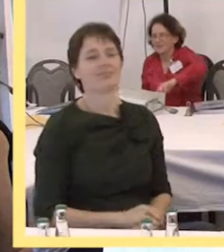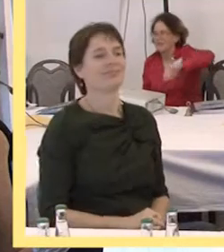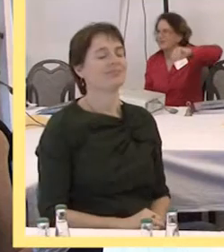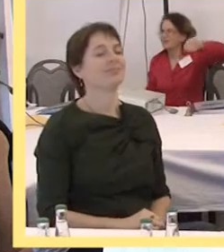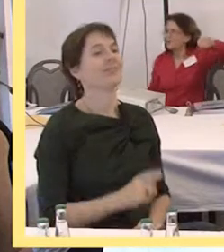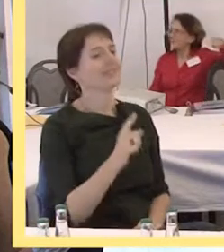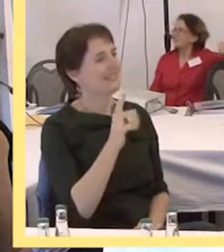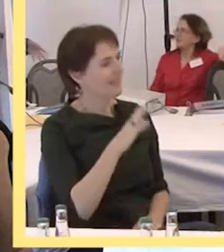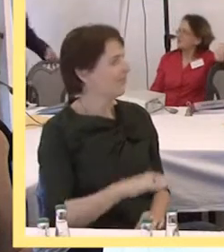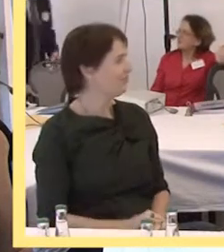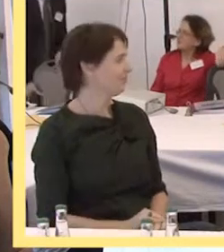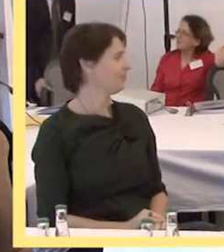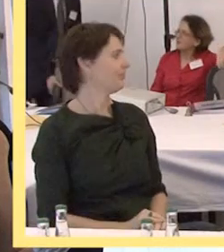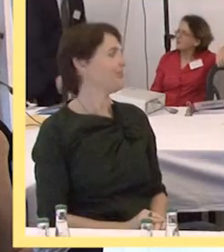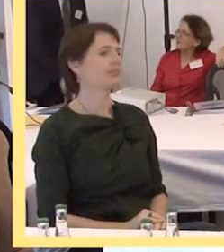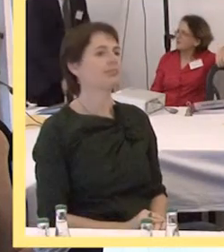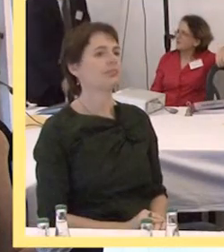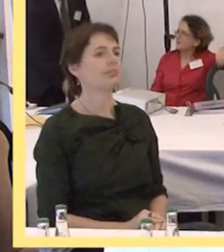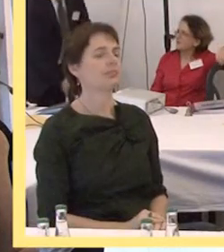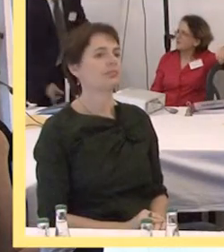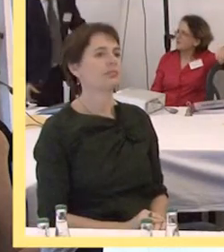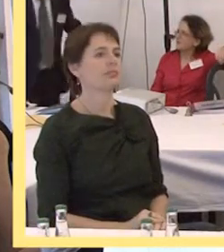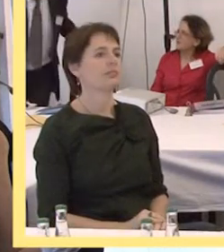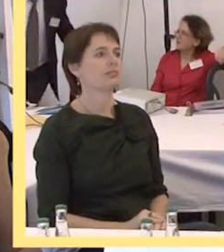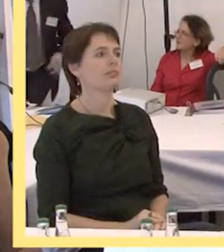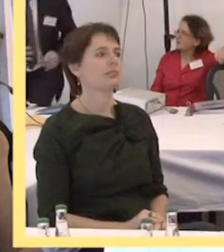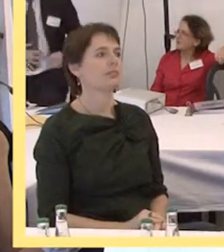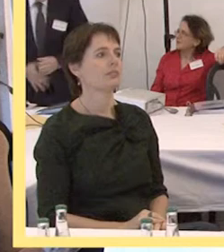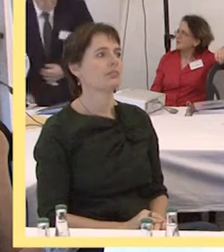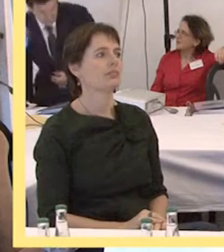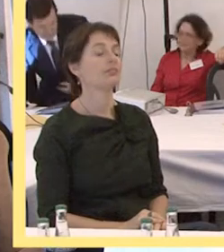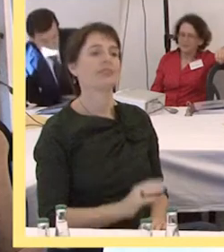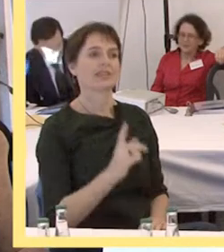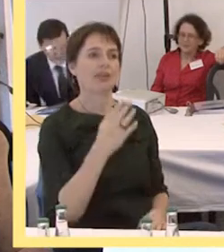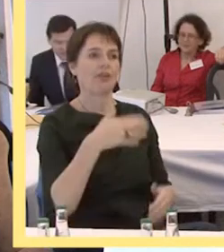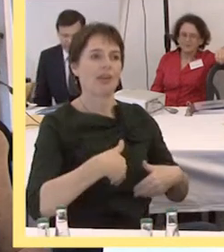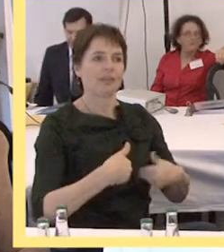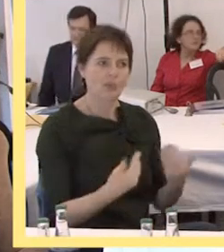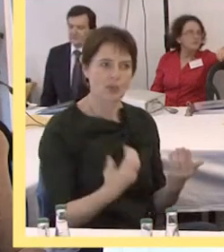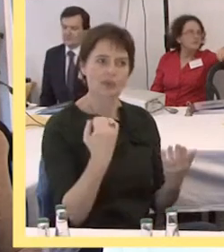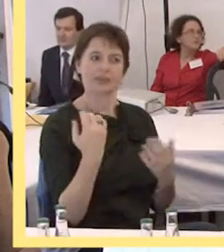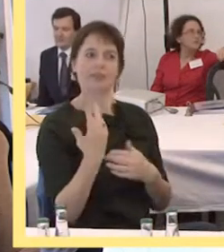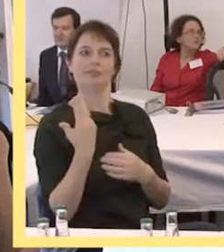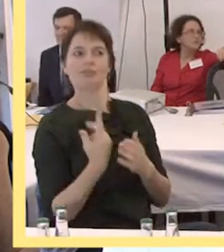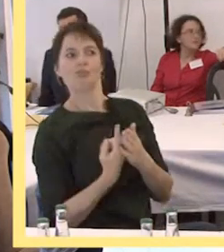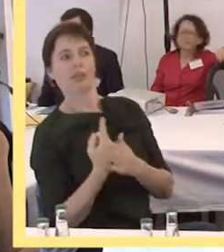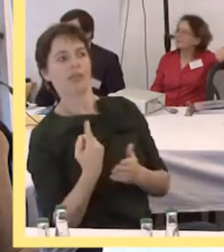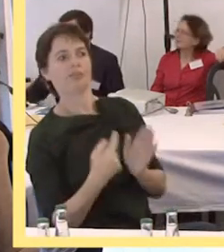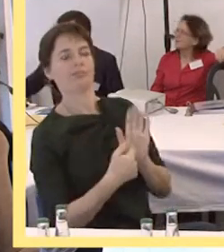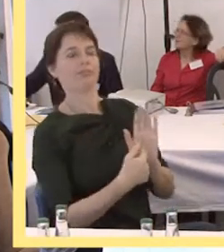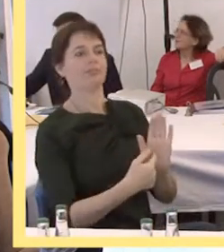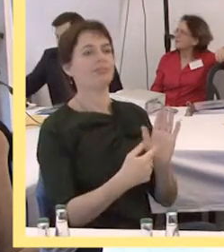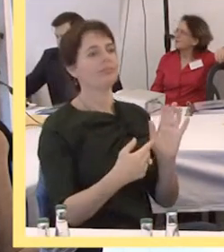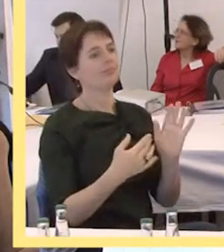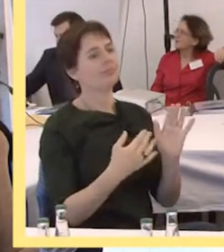Well, thank you very much. Also, thank you very much for the invitation and the possibility to present